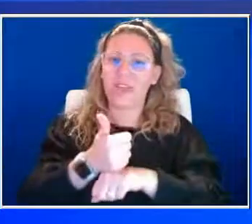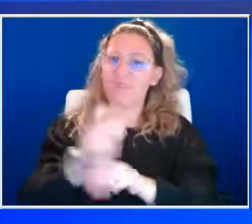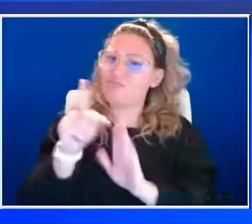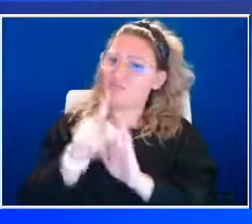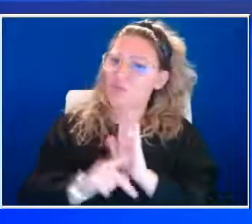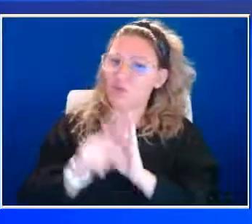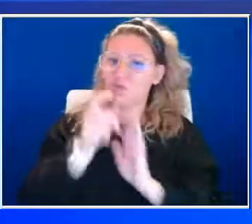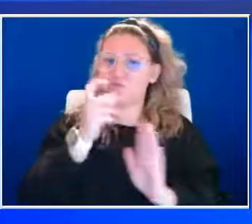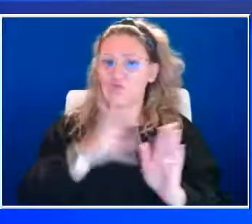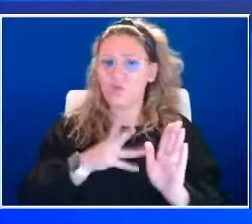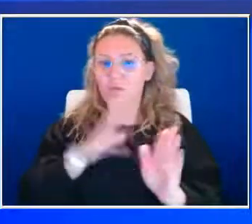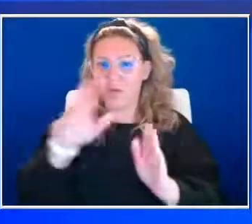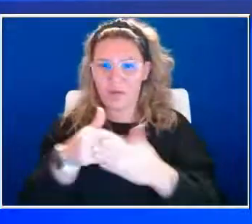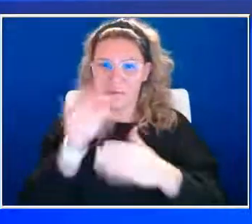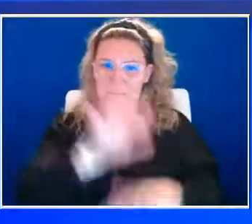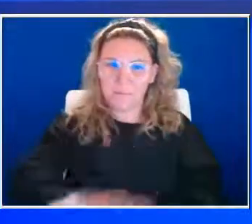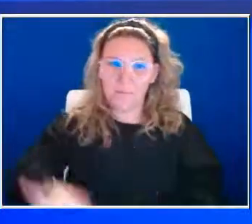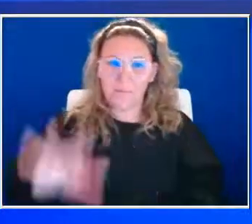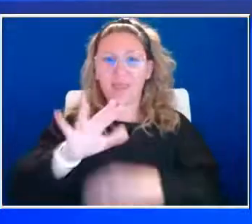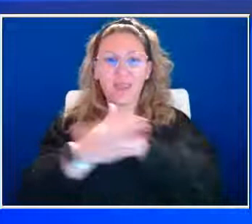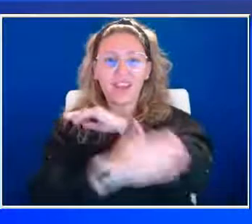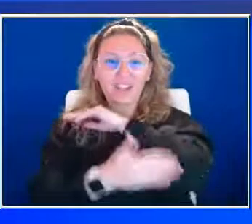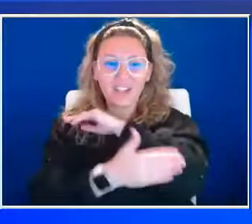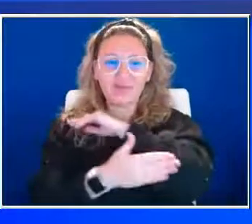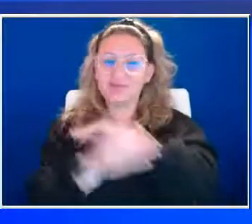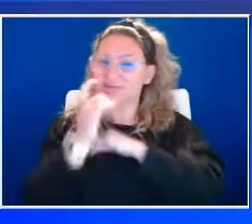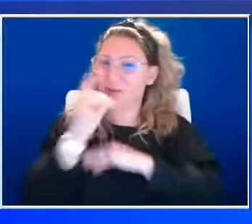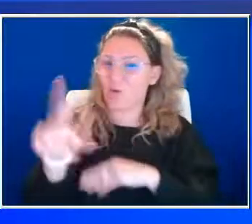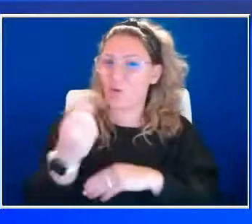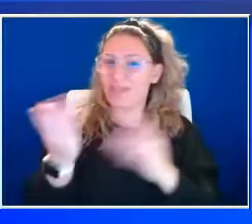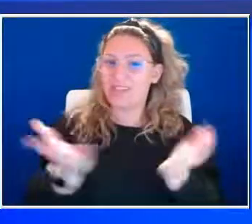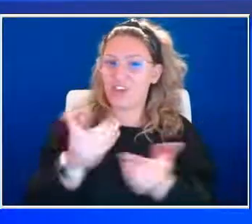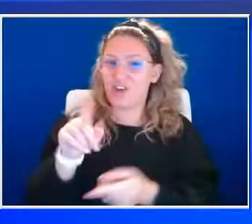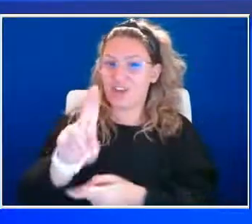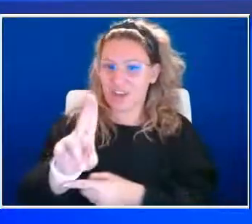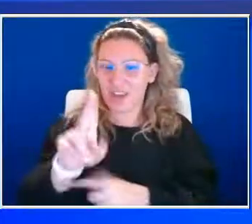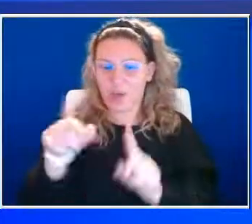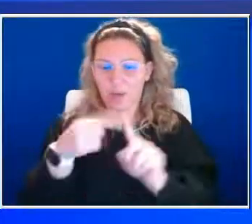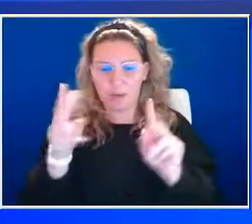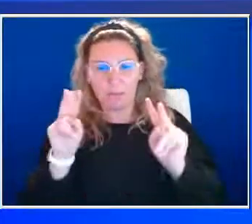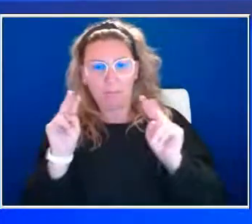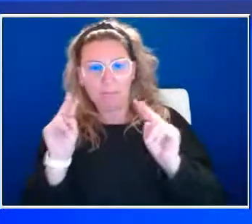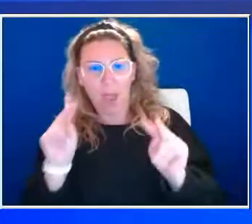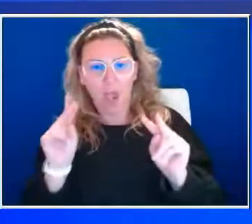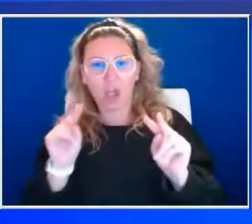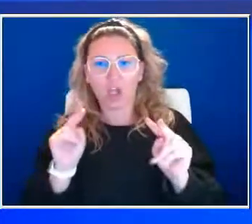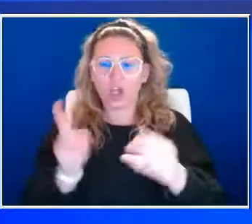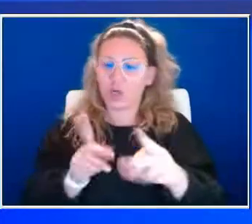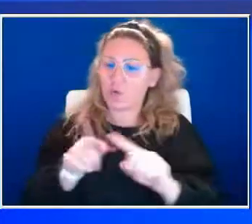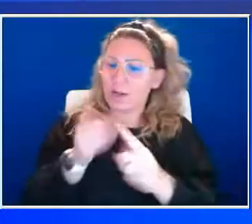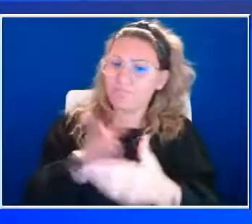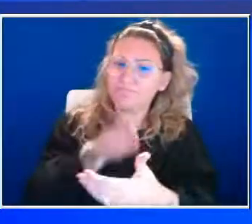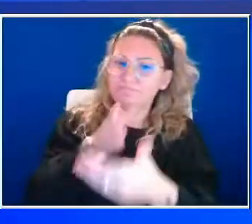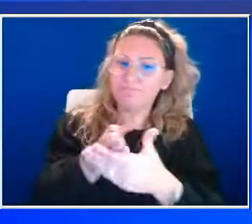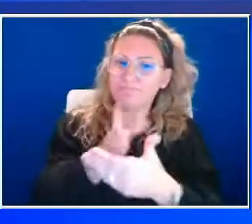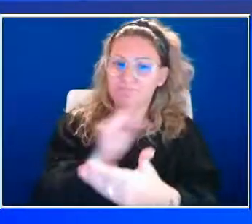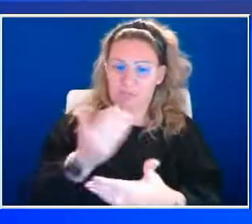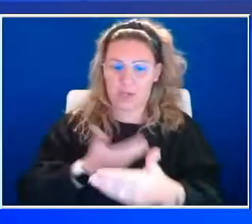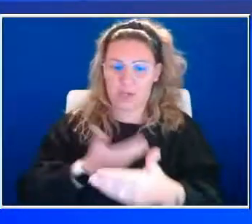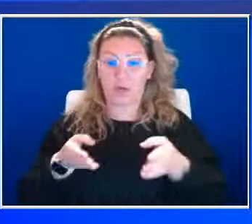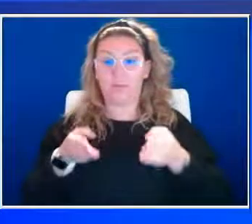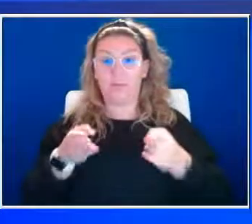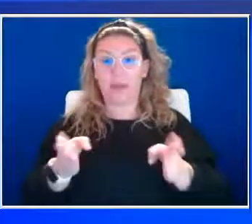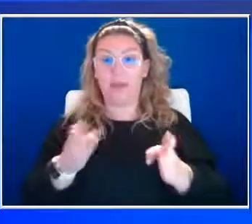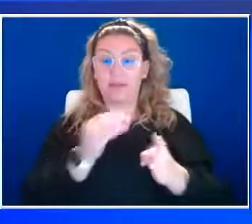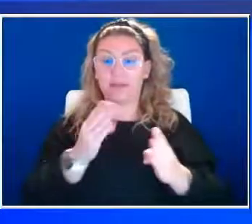all across the country, even not just here at KU, on when we monitor, when we intervene, and our methods in prevention